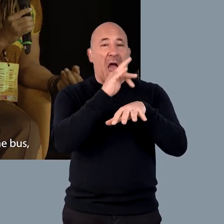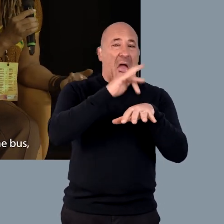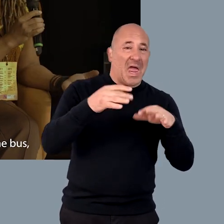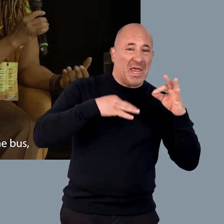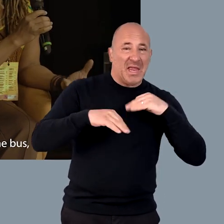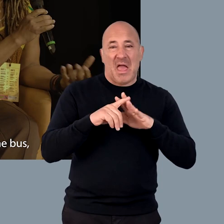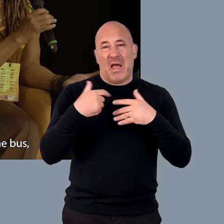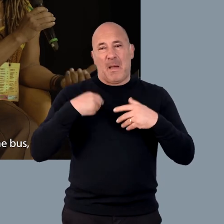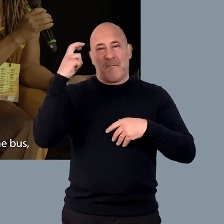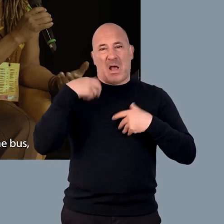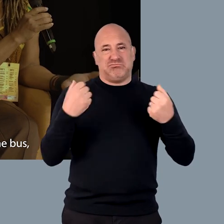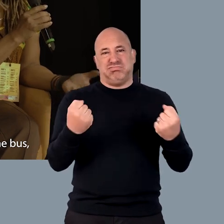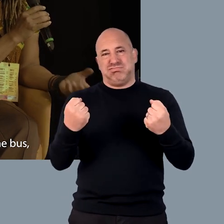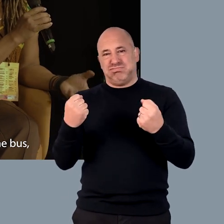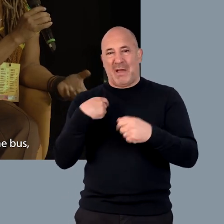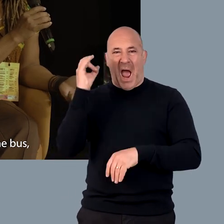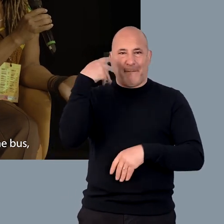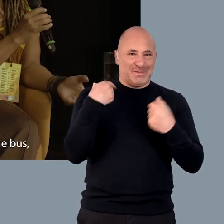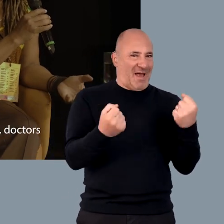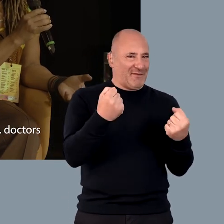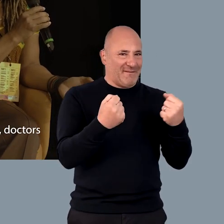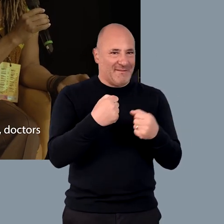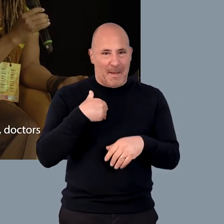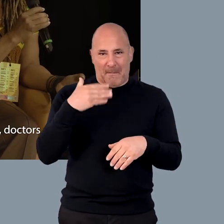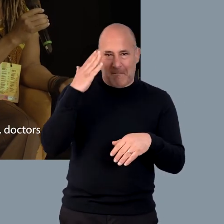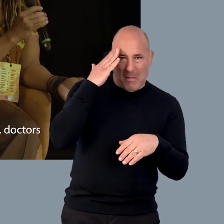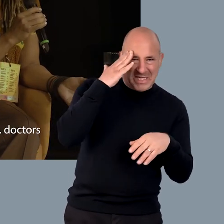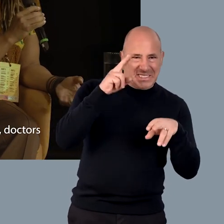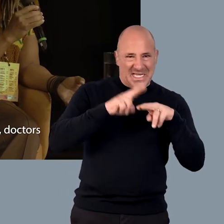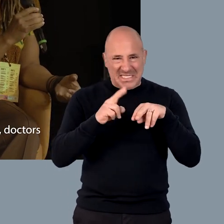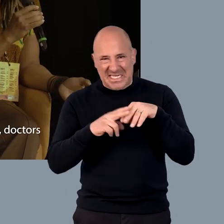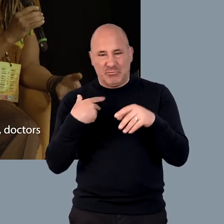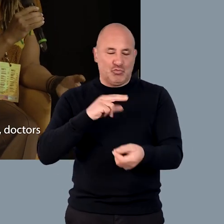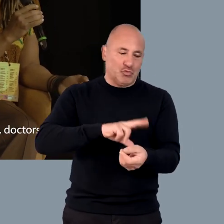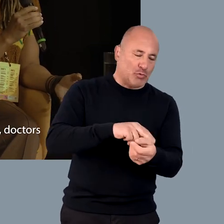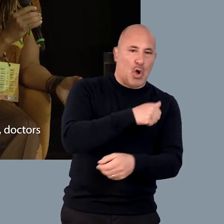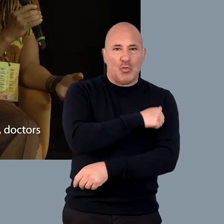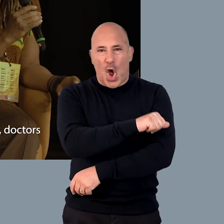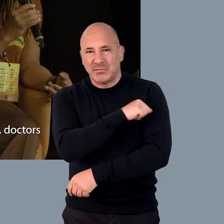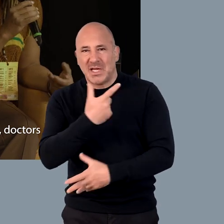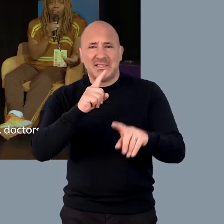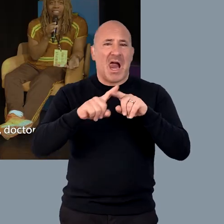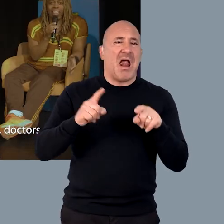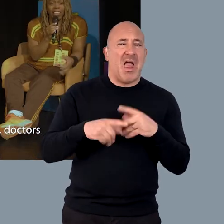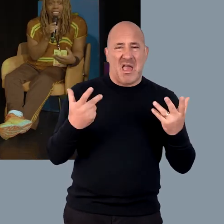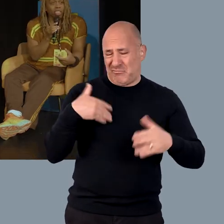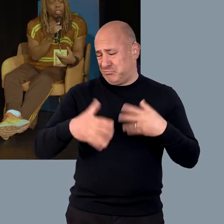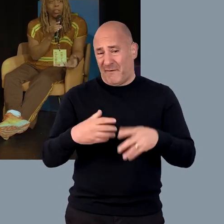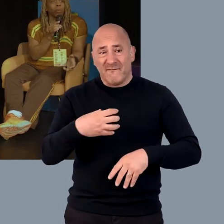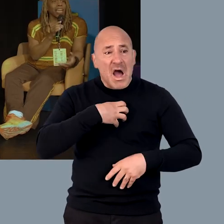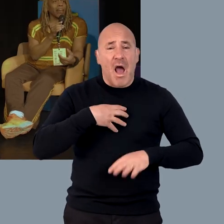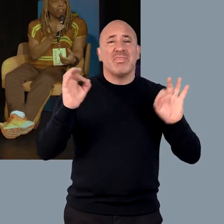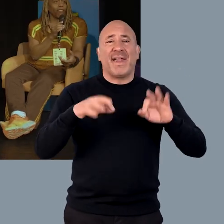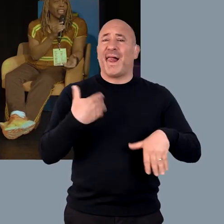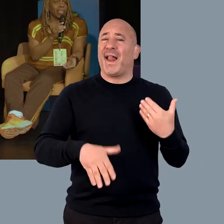plays, you know, driving the bus, driving the ambulance, mummies and daddies, doctors and nurses, all of that. They